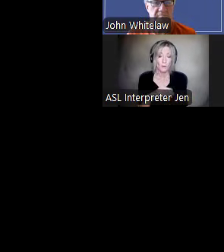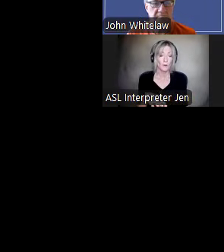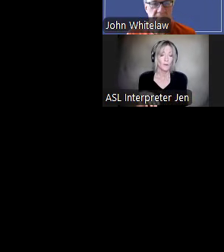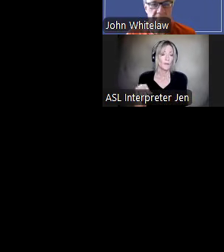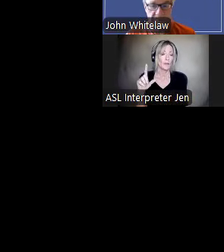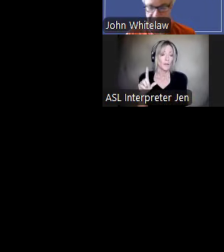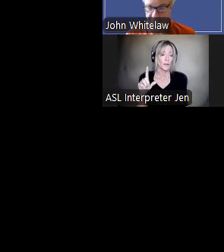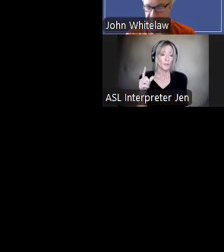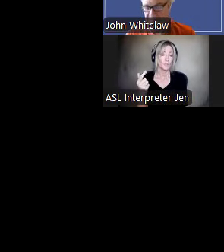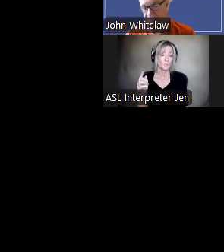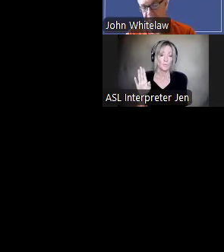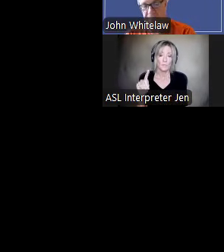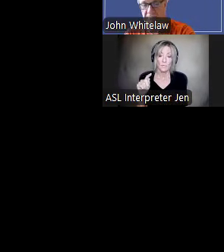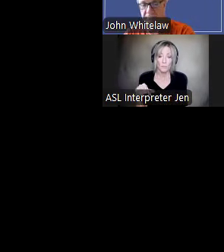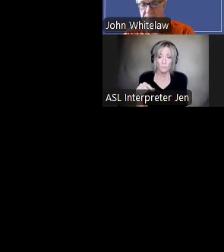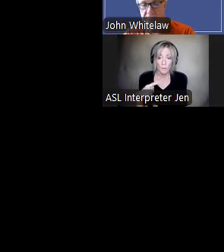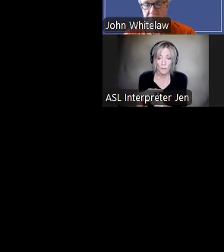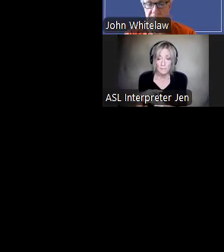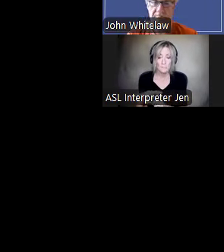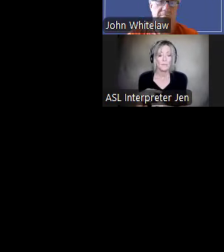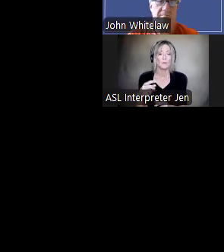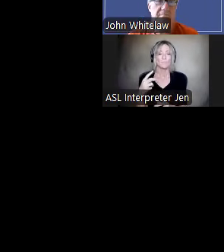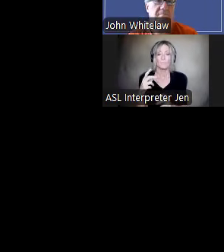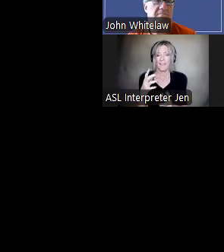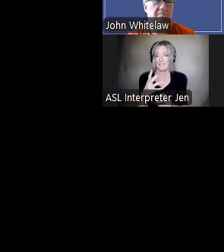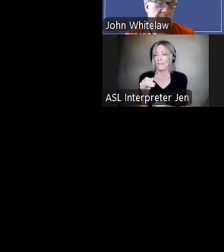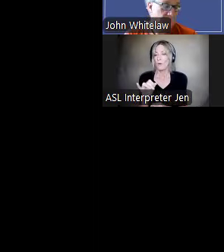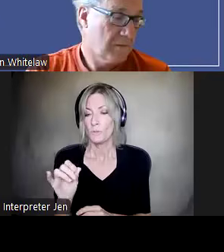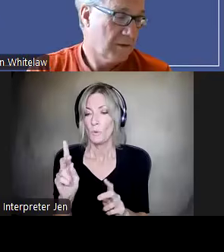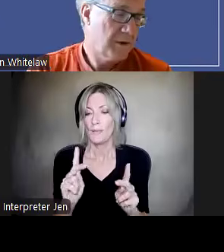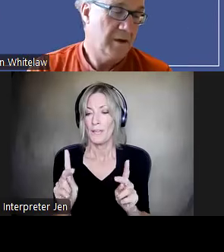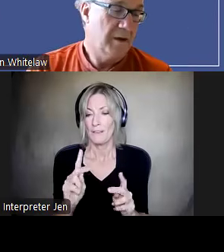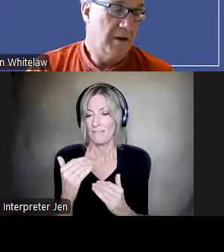LGBTQ+ individuals, and people with limited English proficiency.